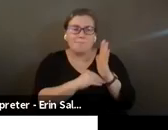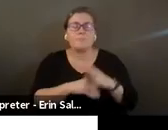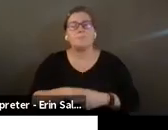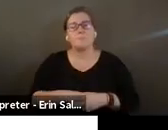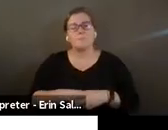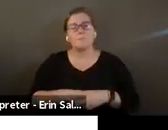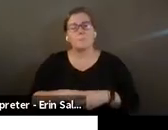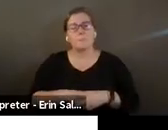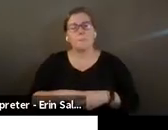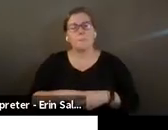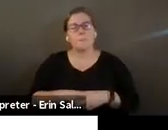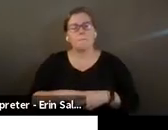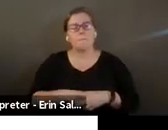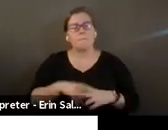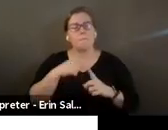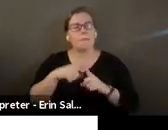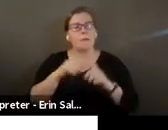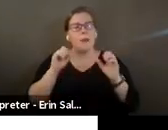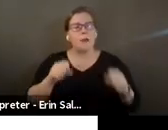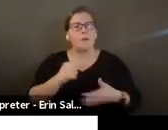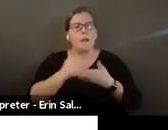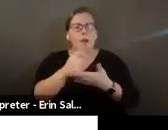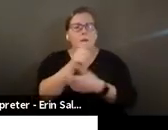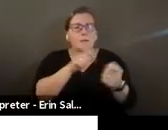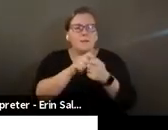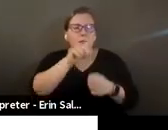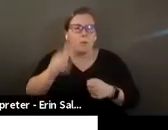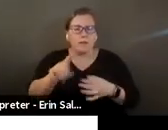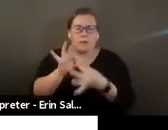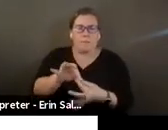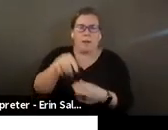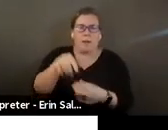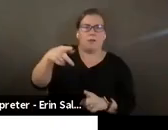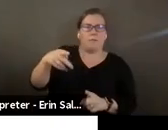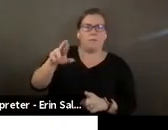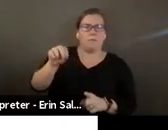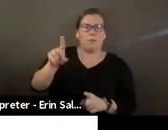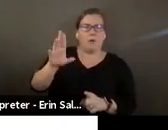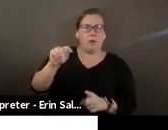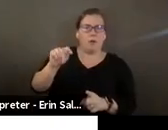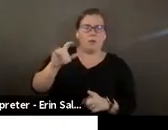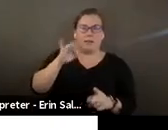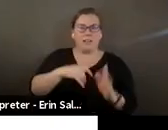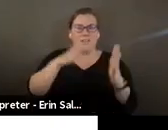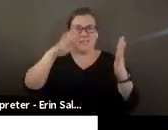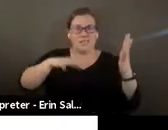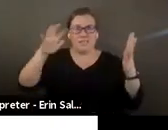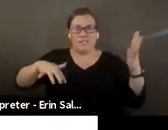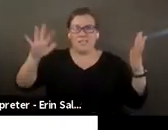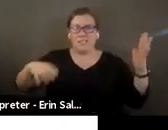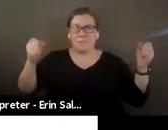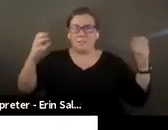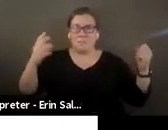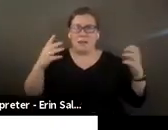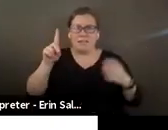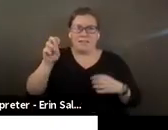specific questions that you may have about products. So if you are overwhelmed with selecting a